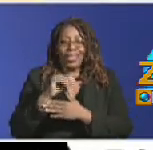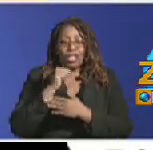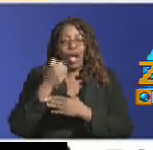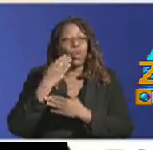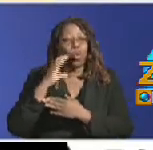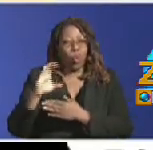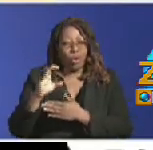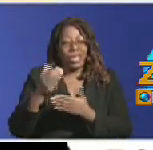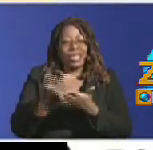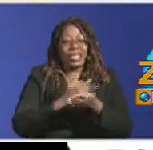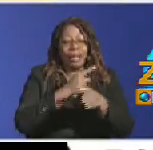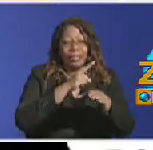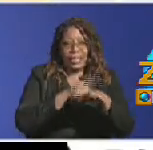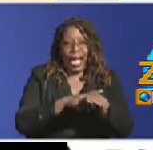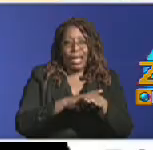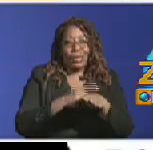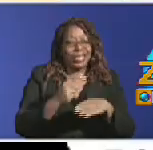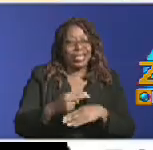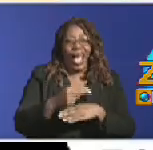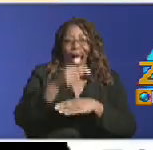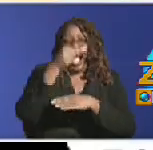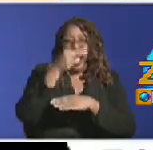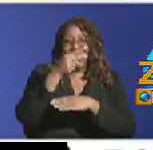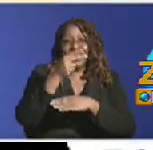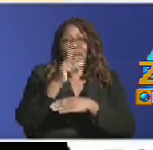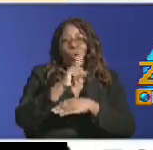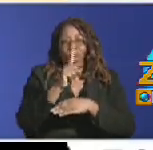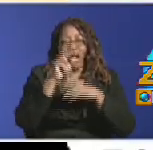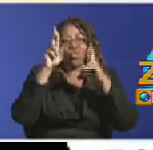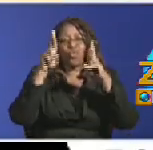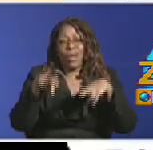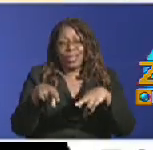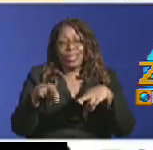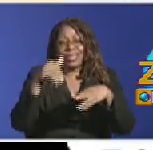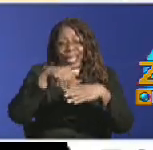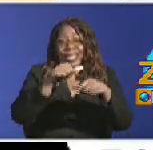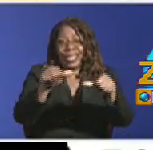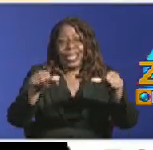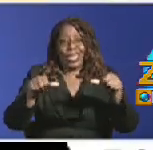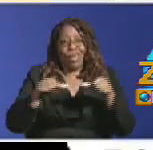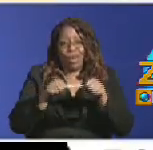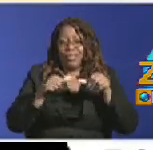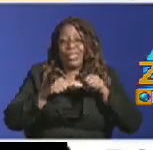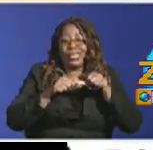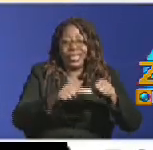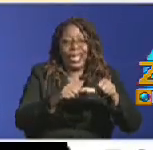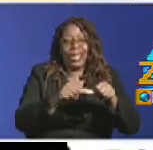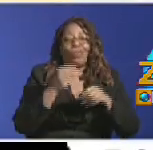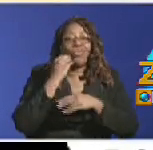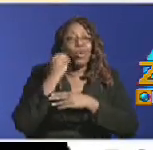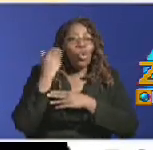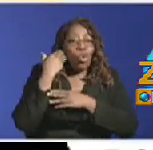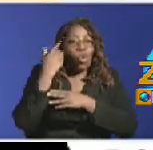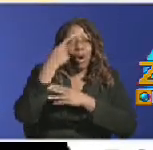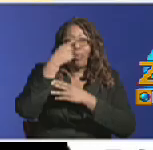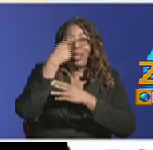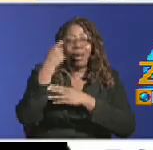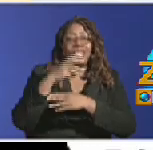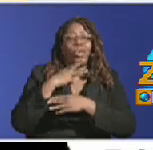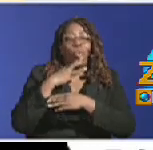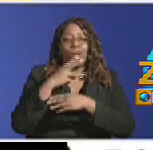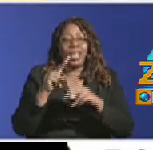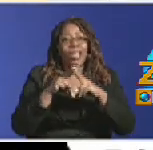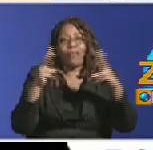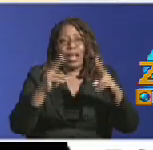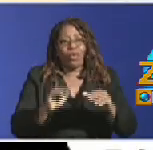It gets sometimes too high where the residents of this area, they have to stay home because the water is